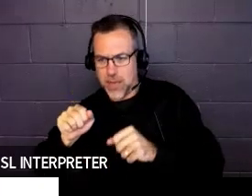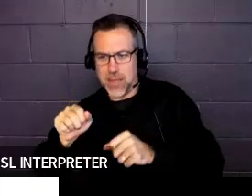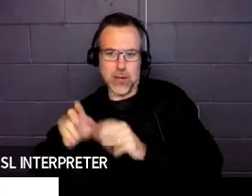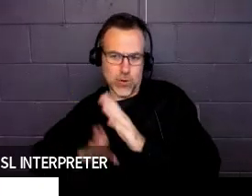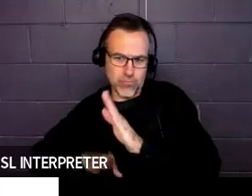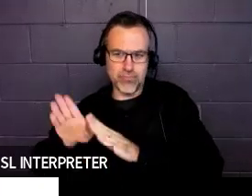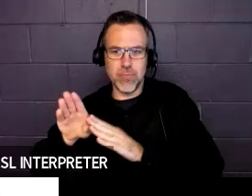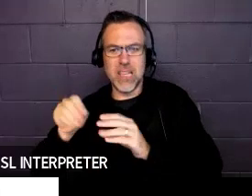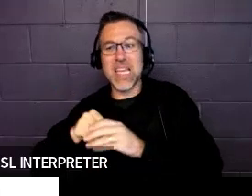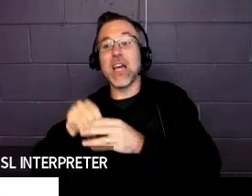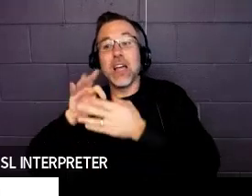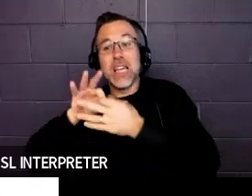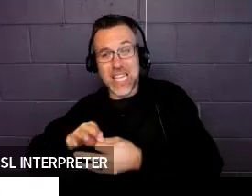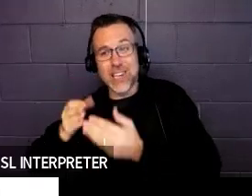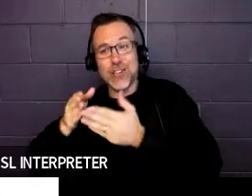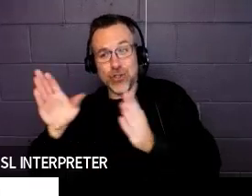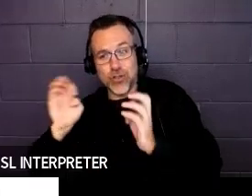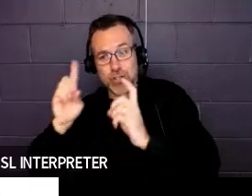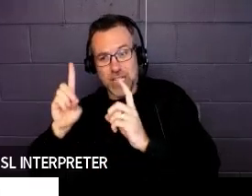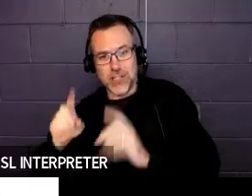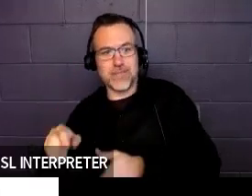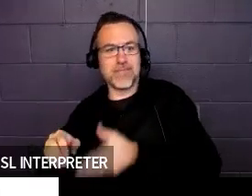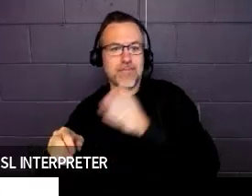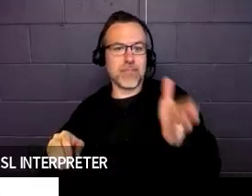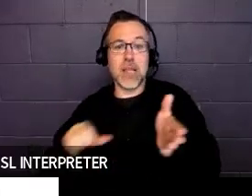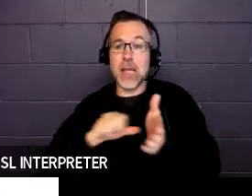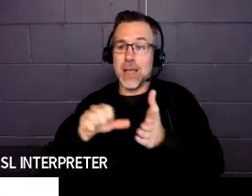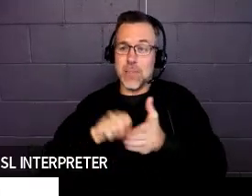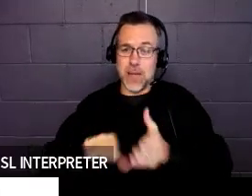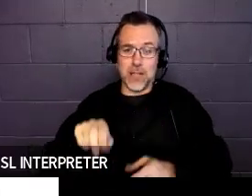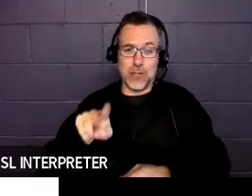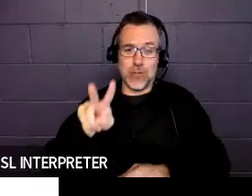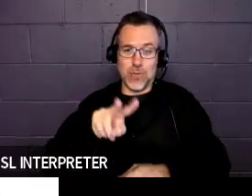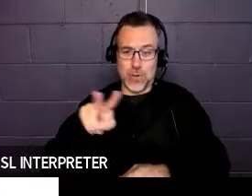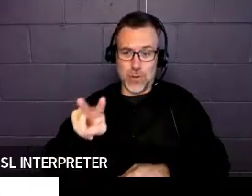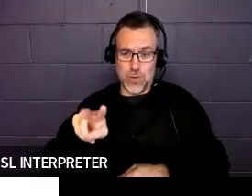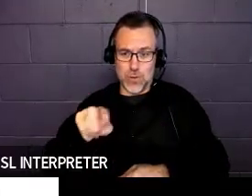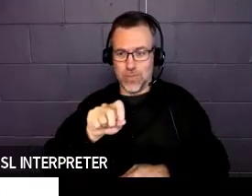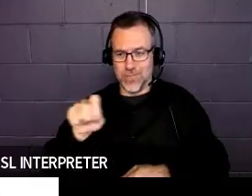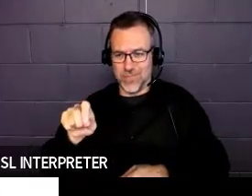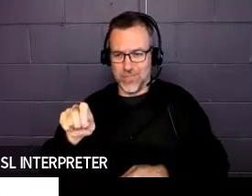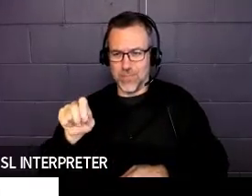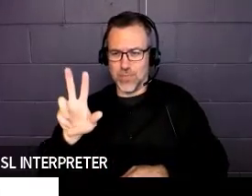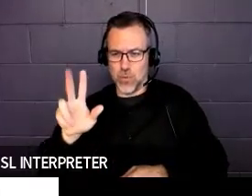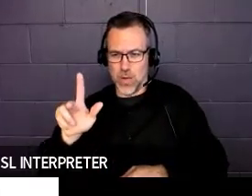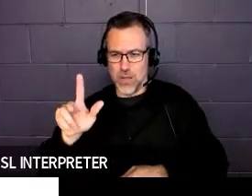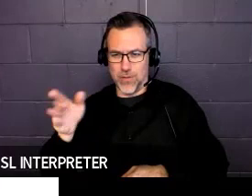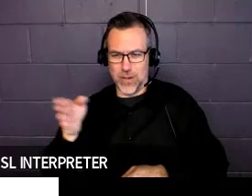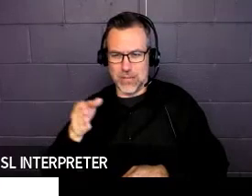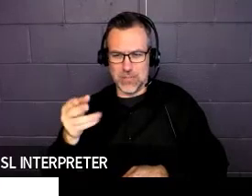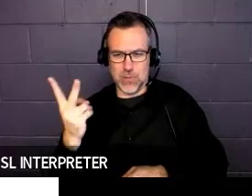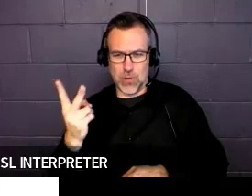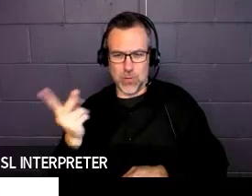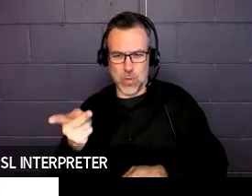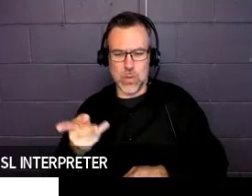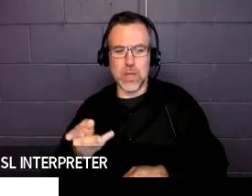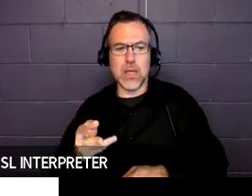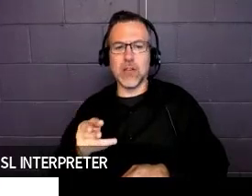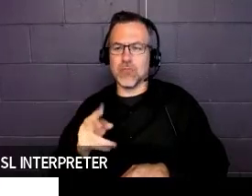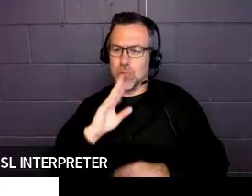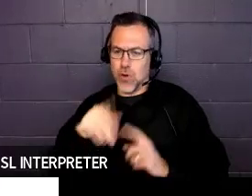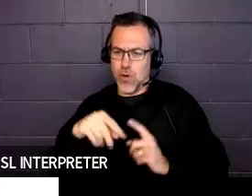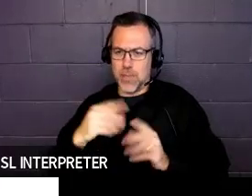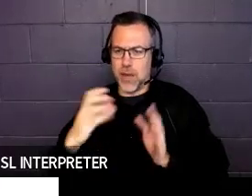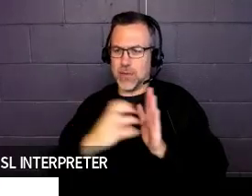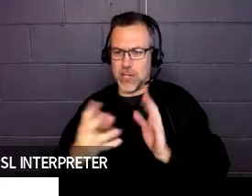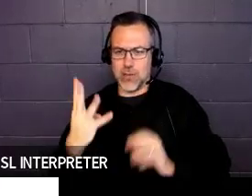Again, here's the procedural manual, and on page 22 and 23 is where they go through section 4D. If